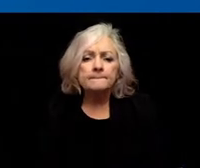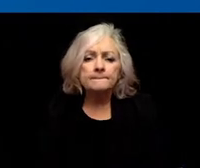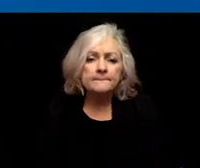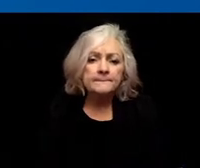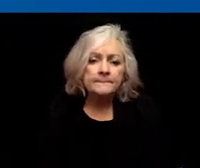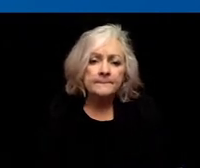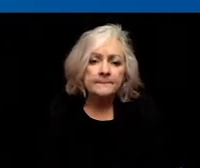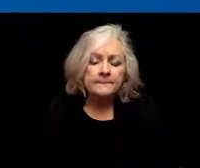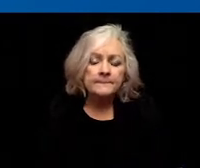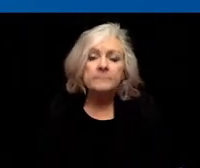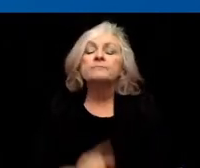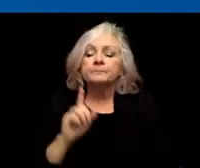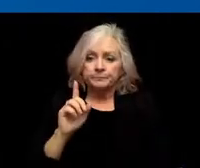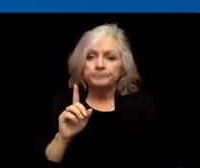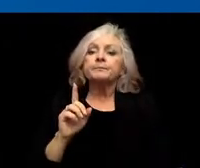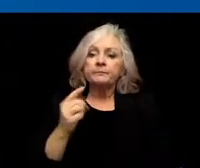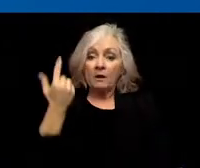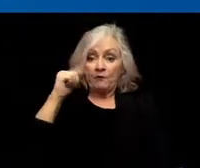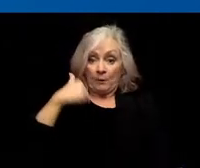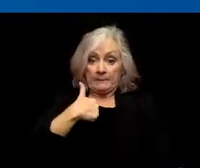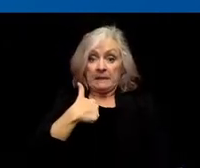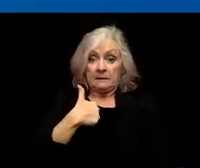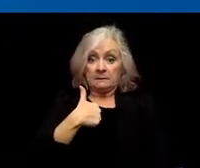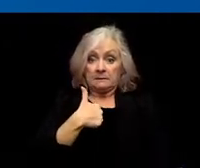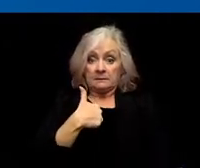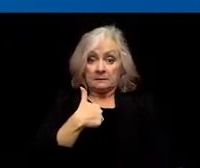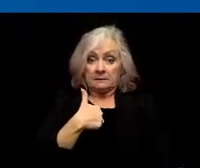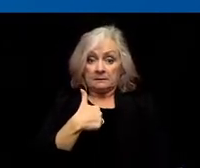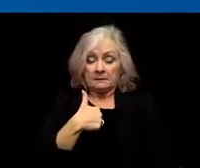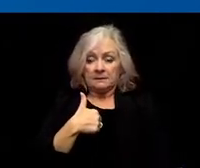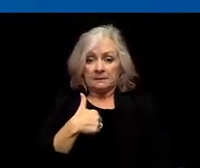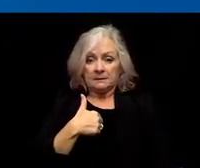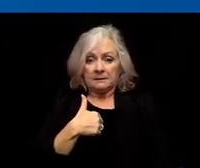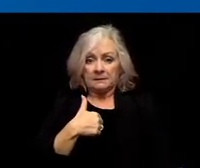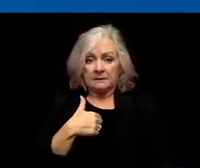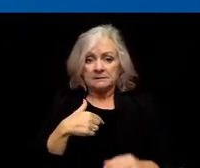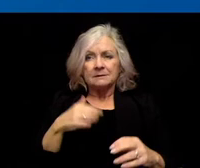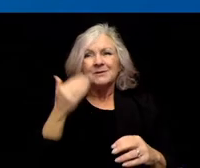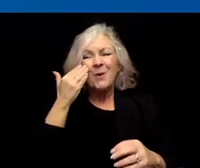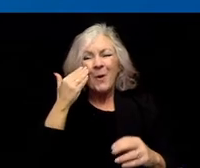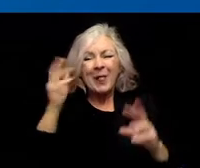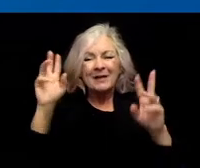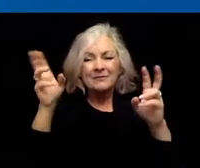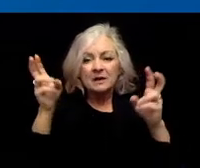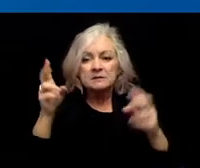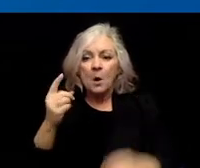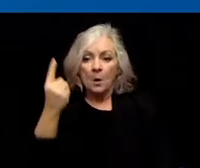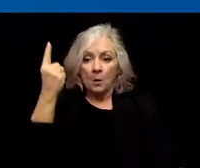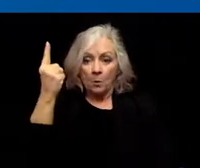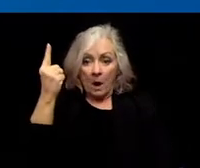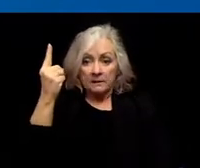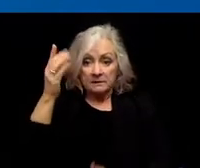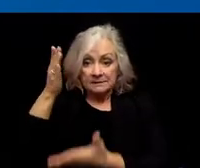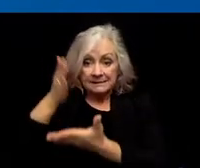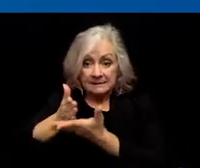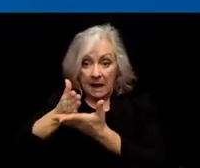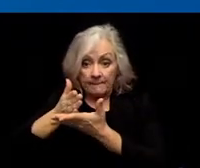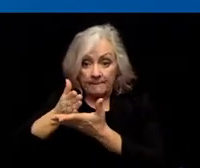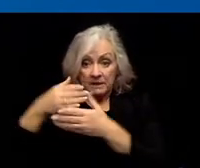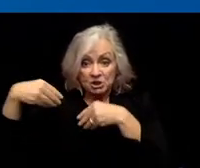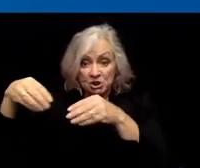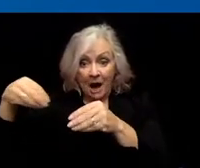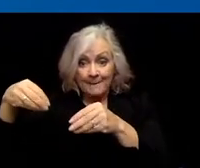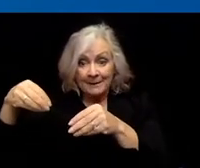just say very briefly, just for me, it's the more one-stop shopping you can have, the better. And, you know, because it's not